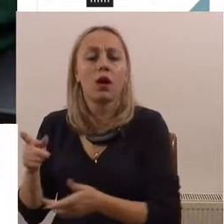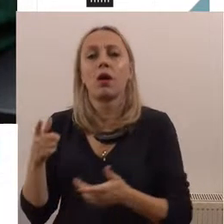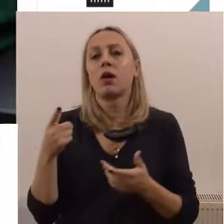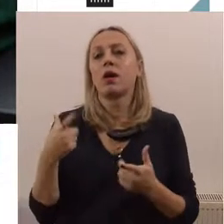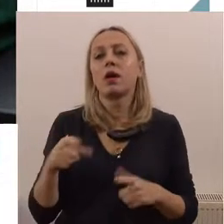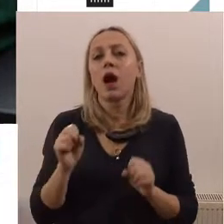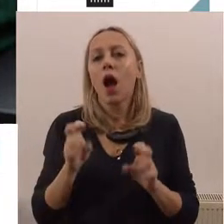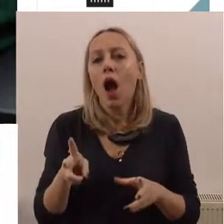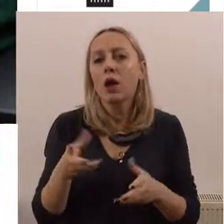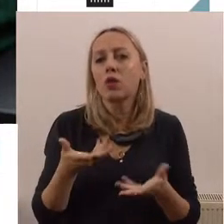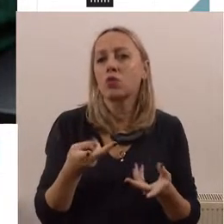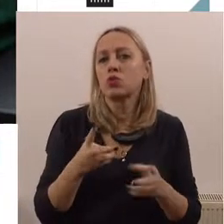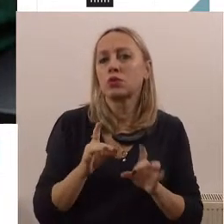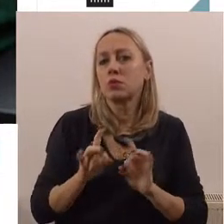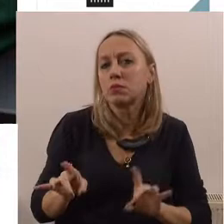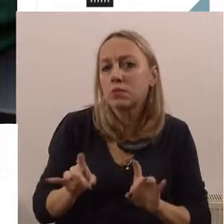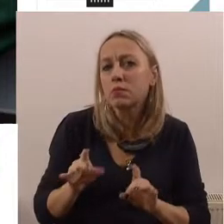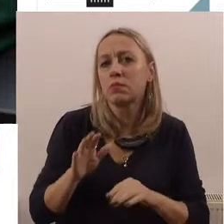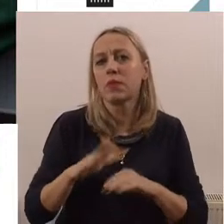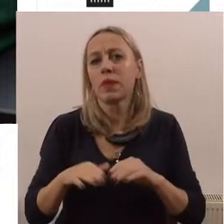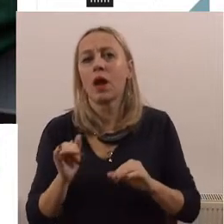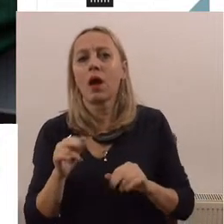awareness program,